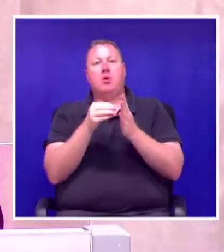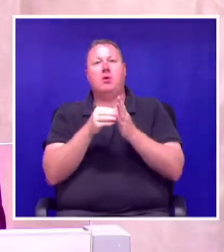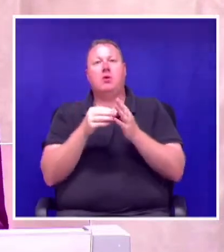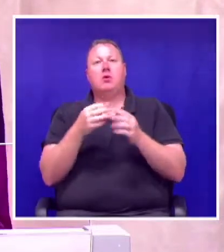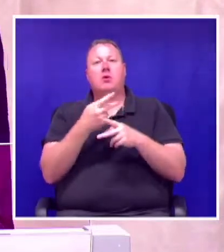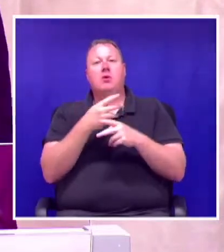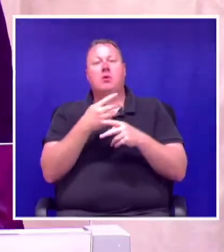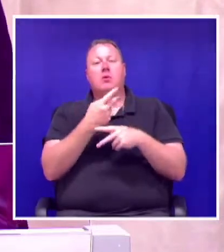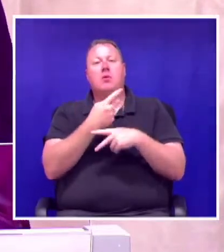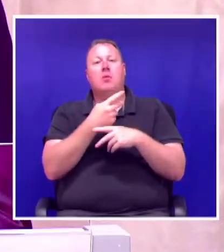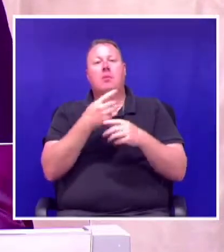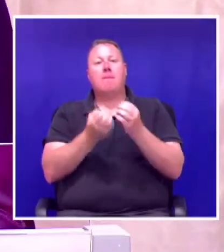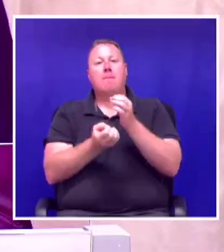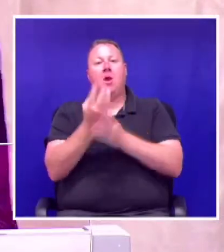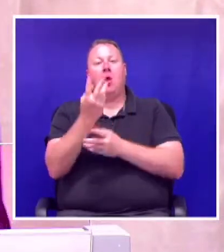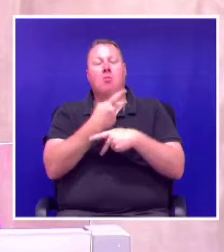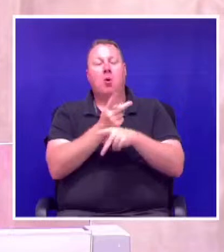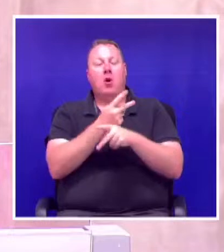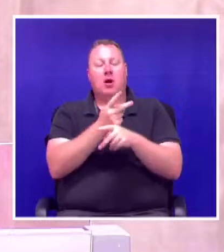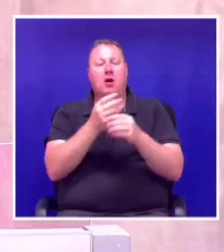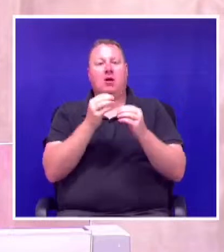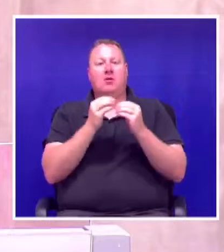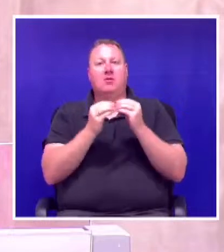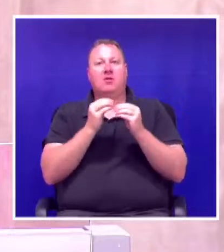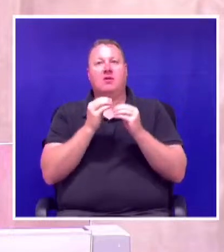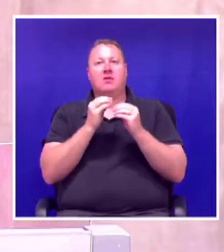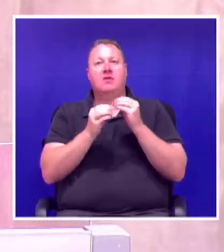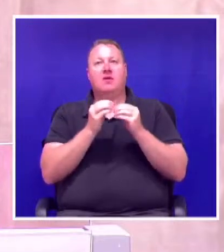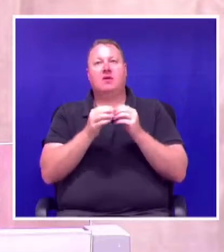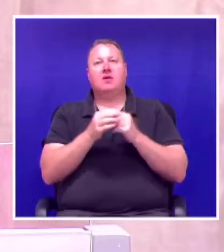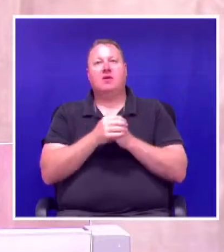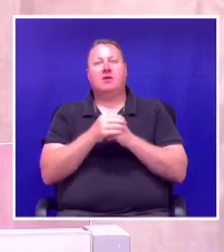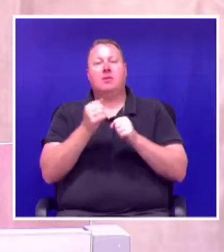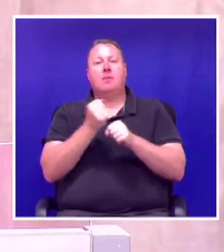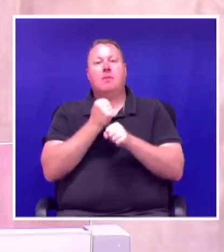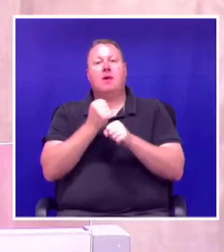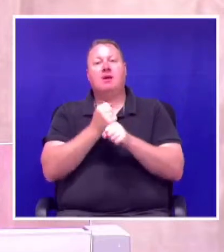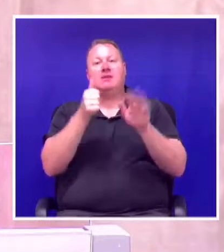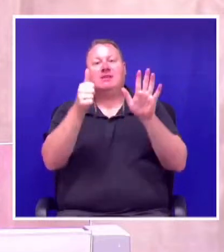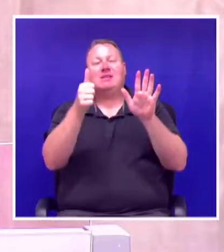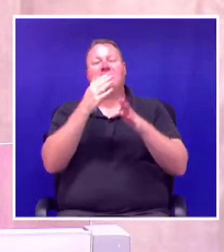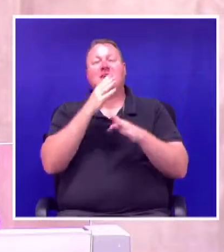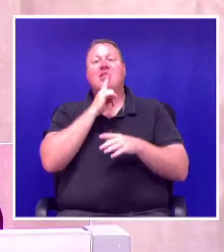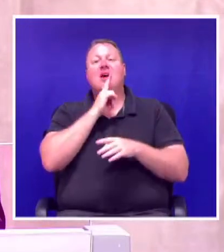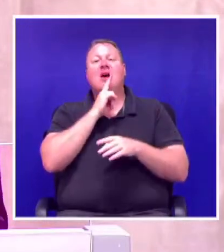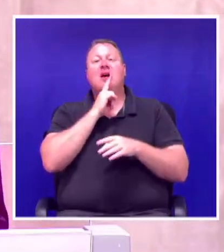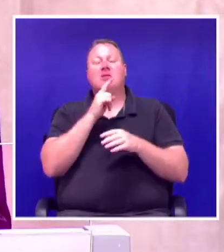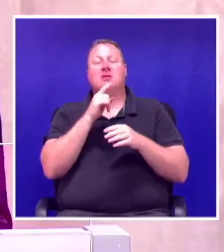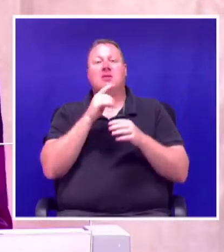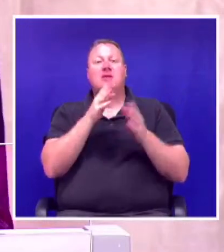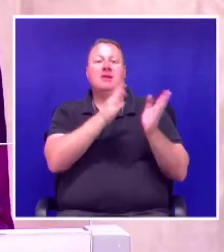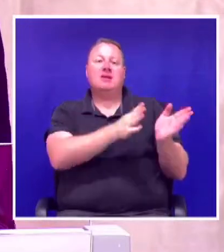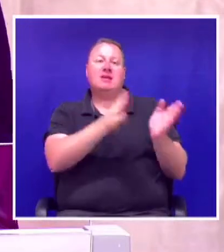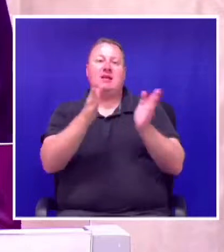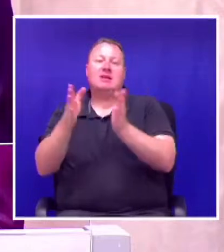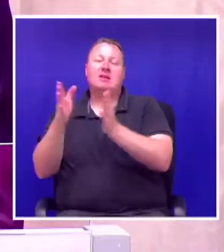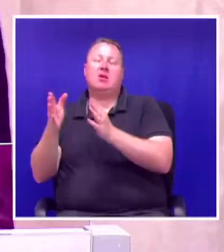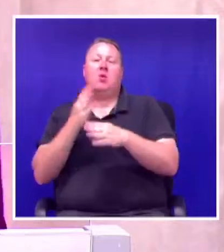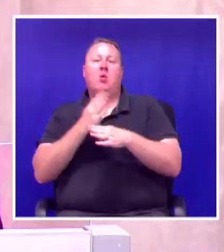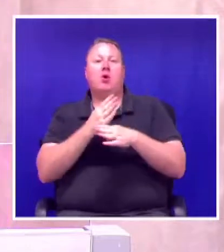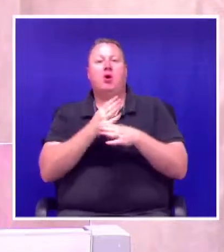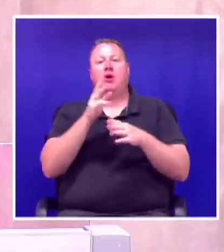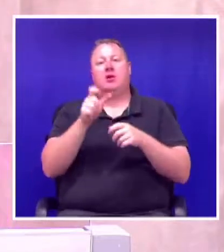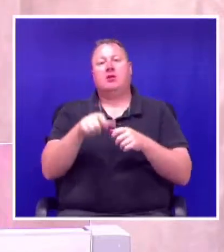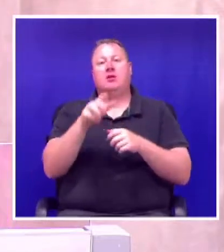inputs. This initiative creates 6,000 seasonal workers for 9 months, excluding